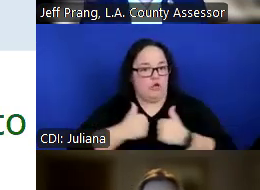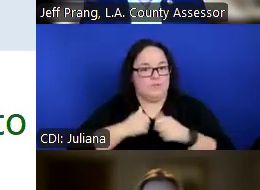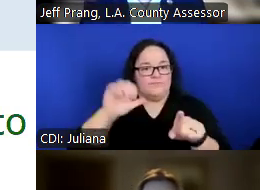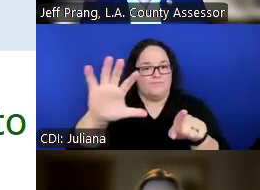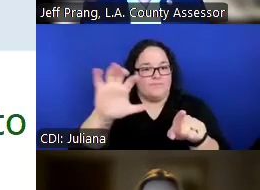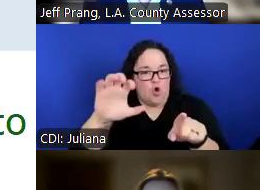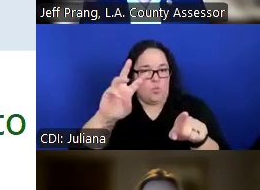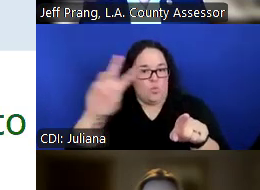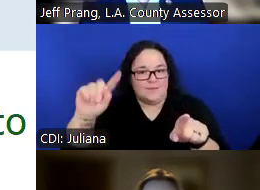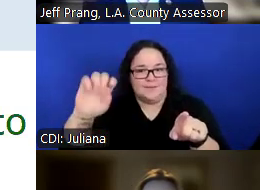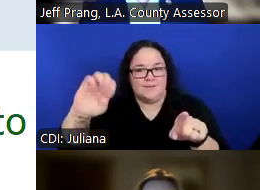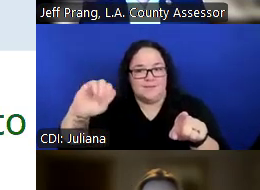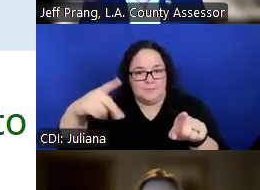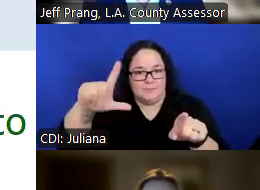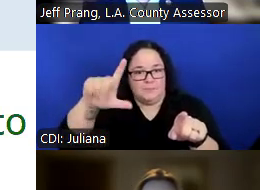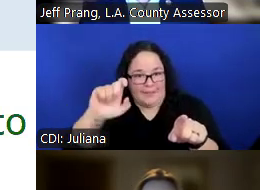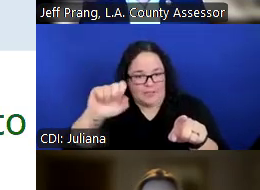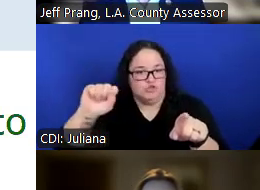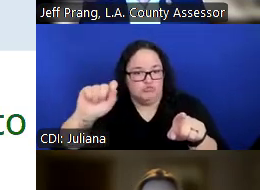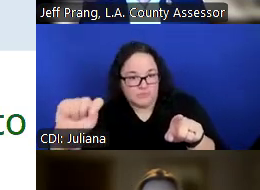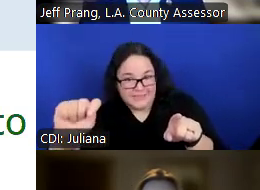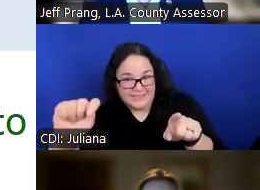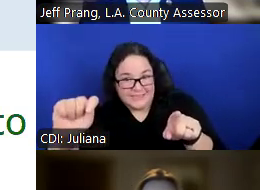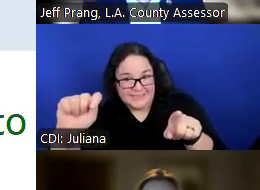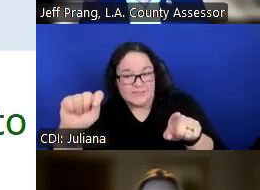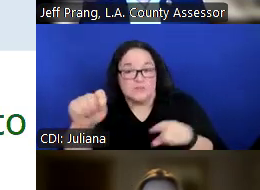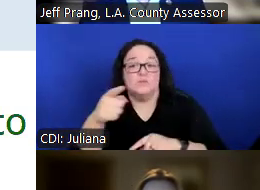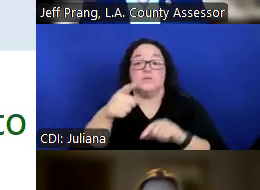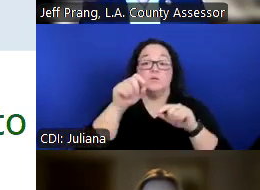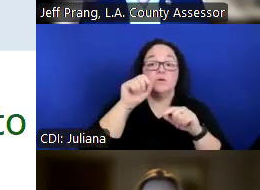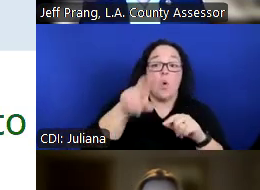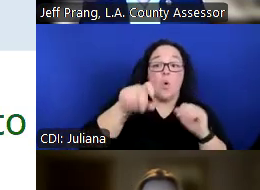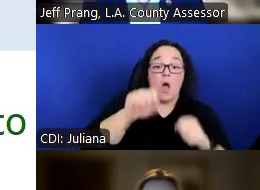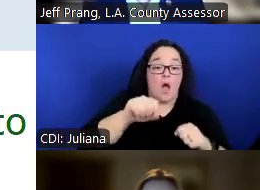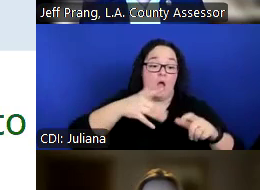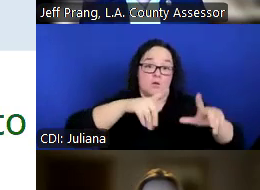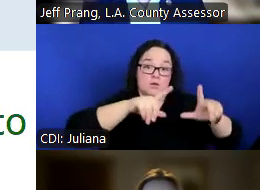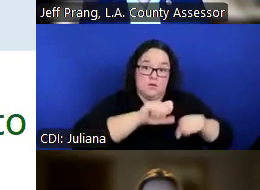You can email a photo of your completed form and supporting documents to